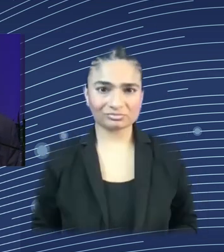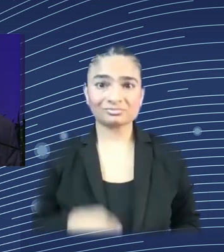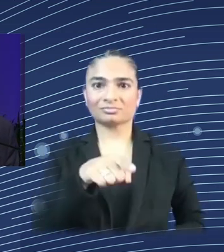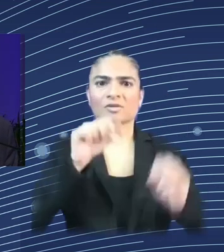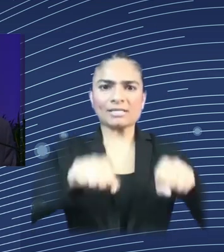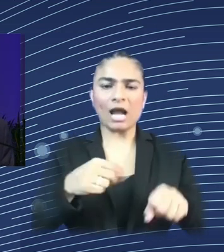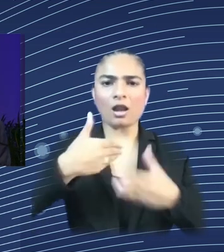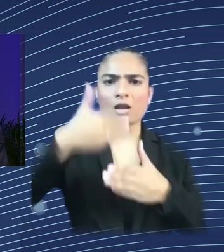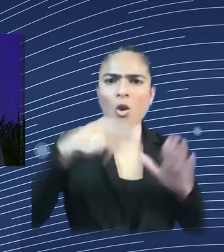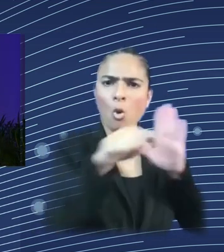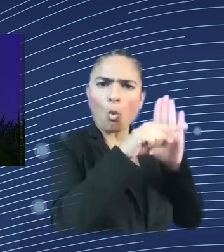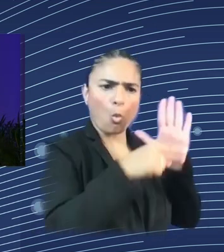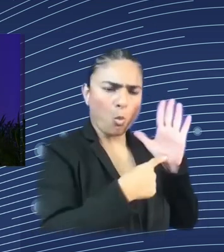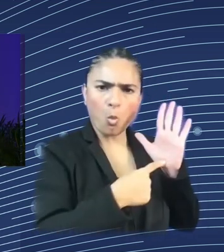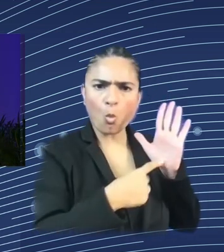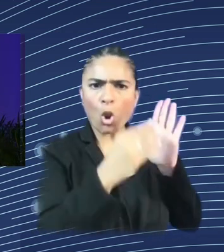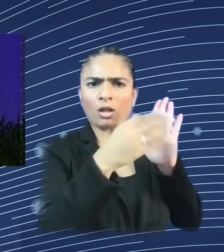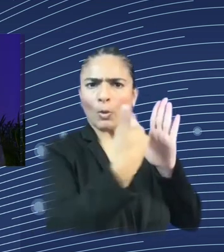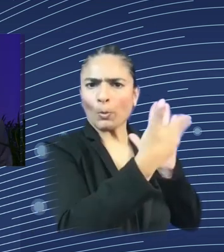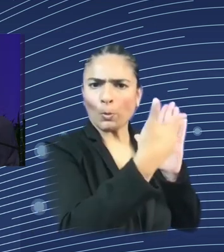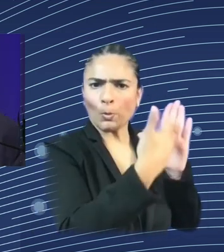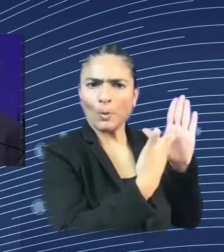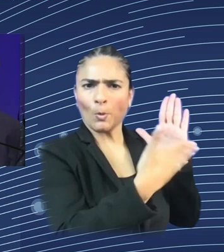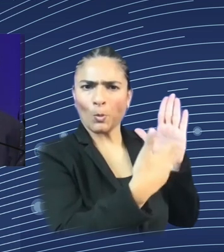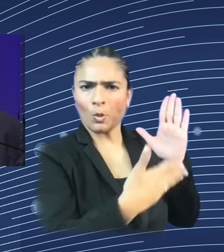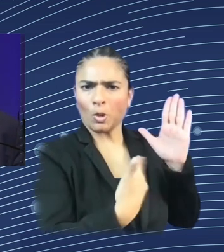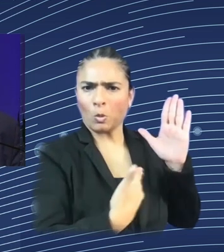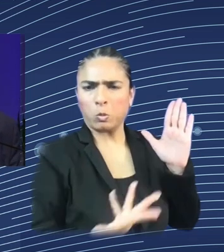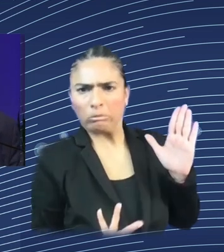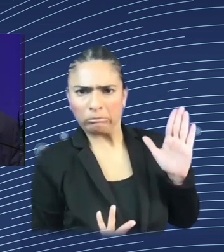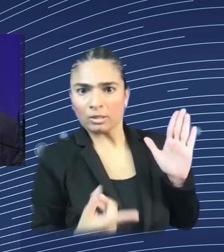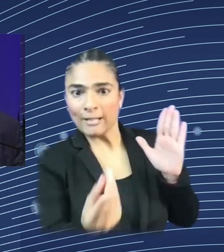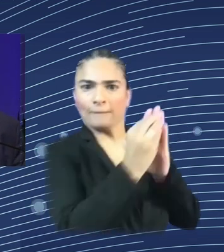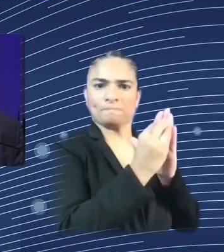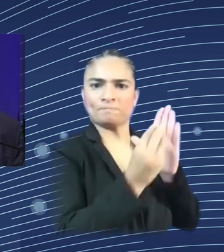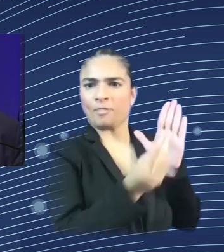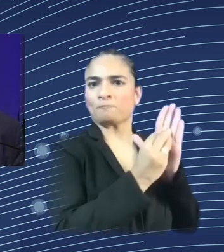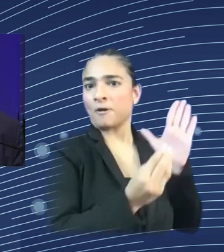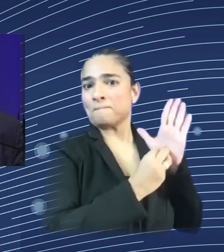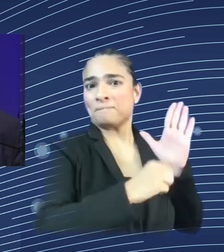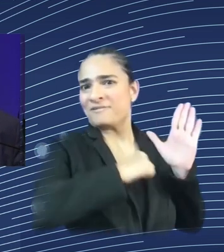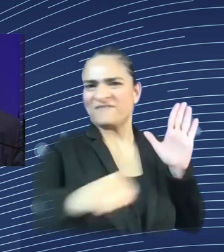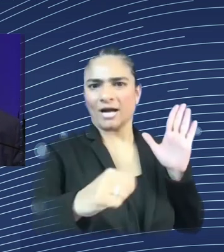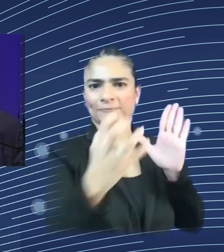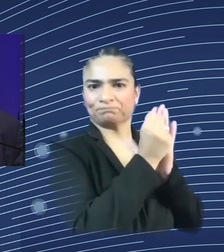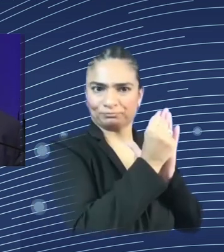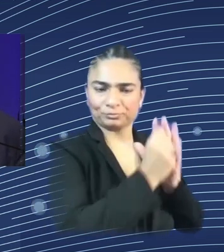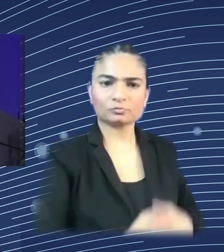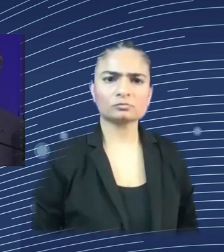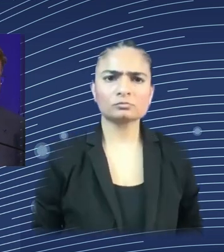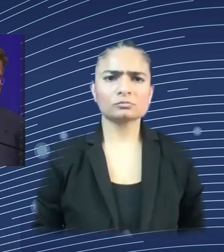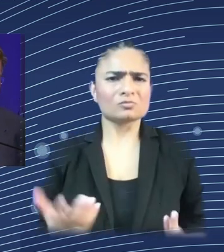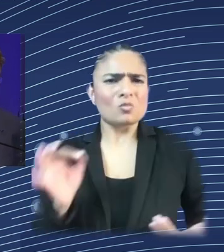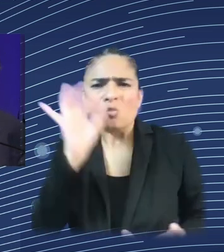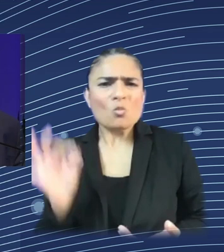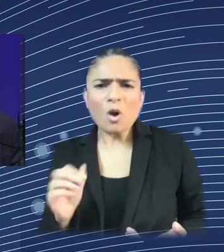cameras for searching infringements? Why not the drones and so on and so on? Of